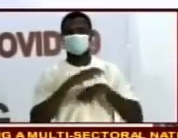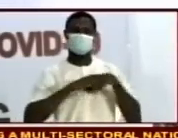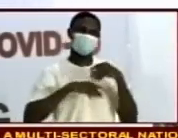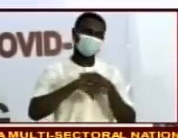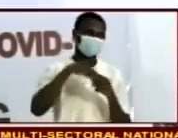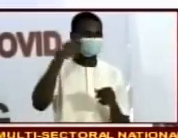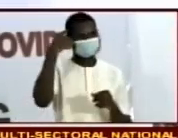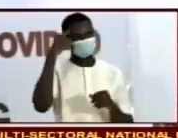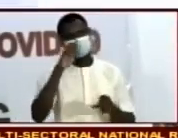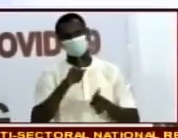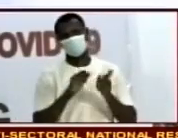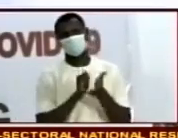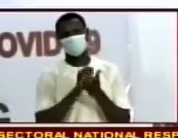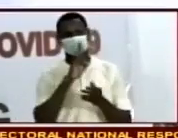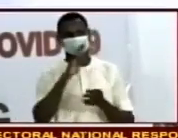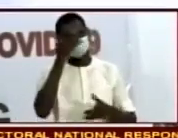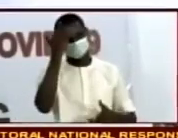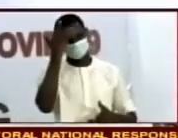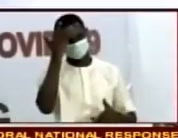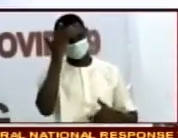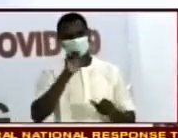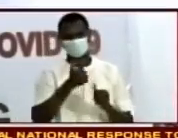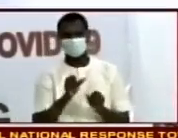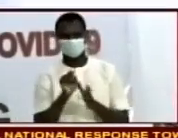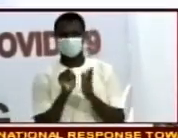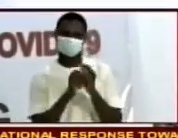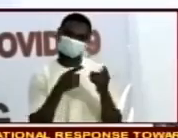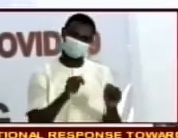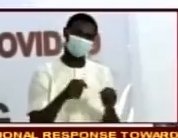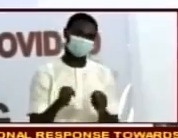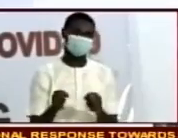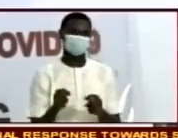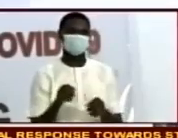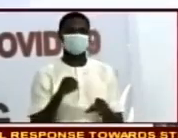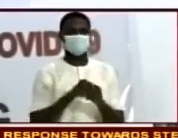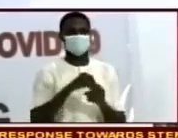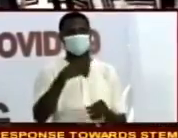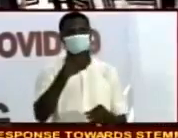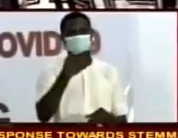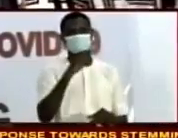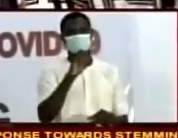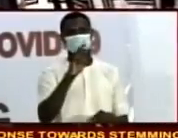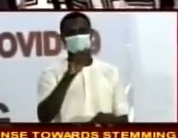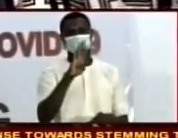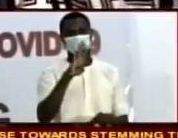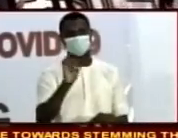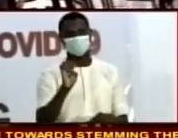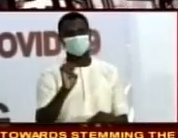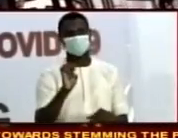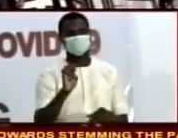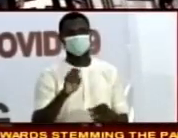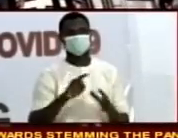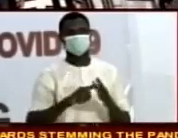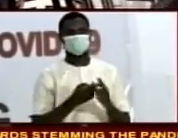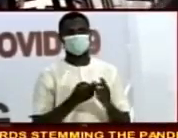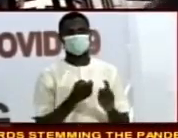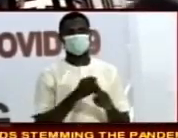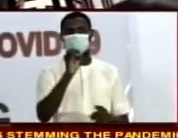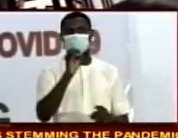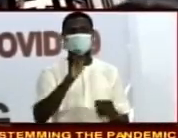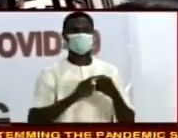treatment centers. Other states are trying. You know, in some of the states like Gombe, they went very quickly from 0 to a high number